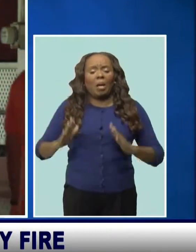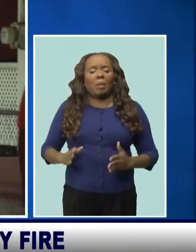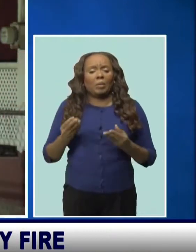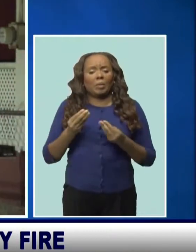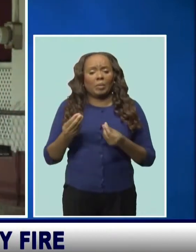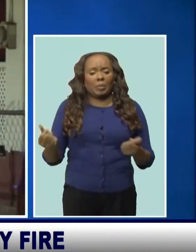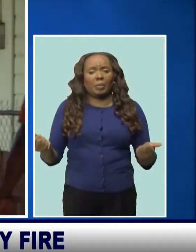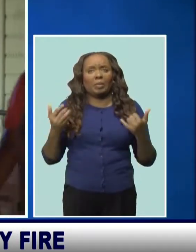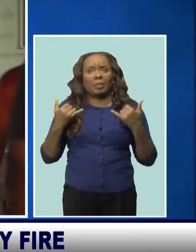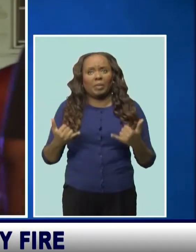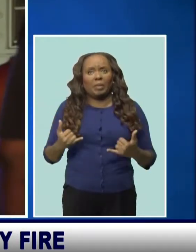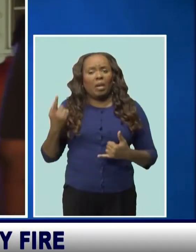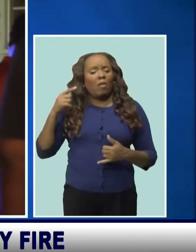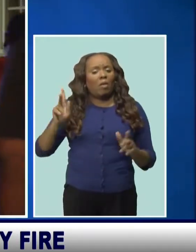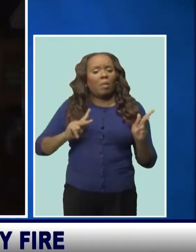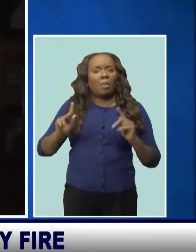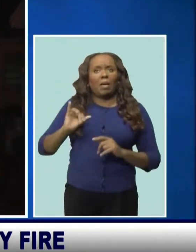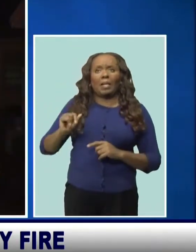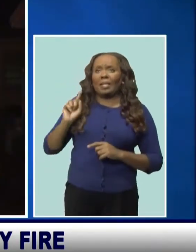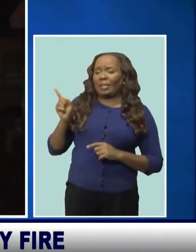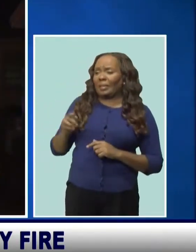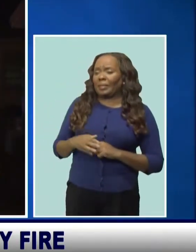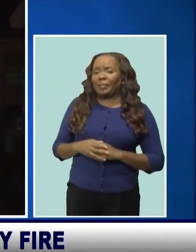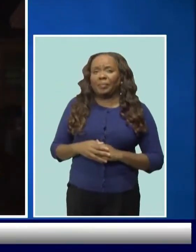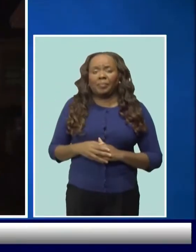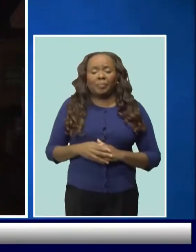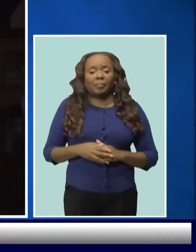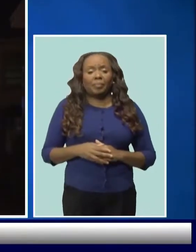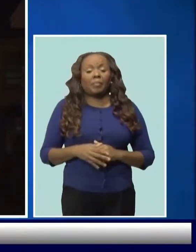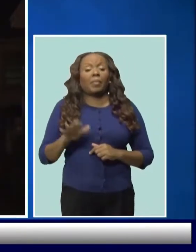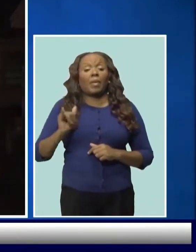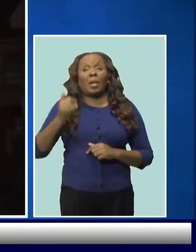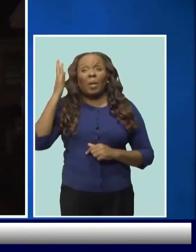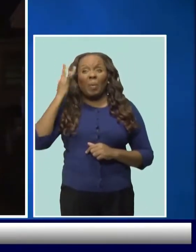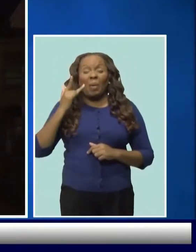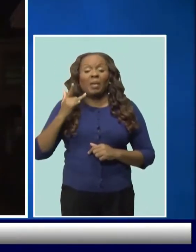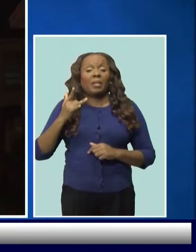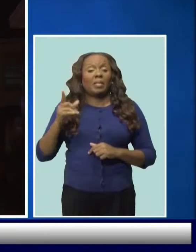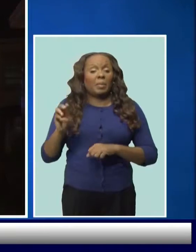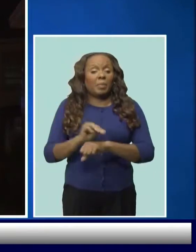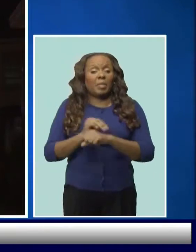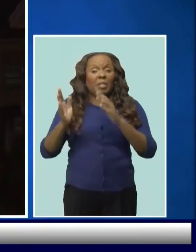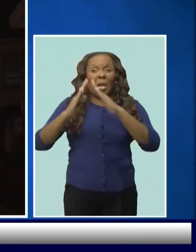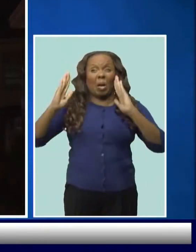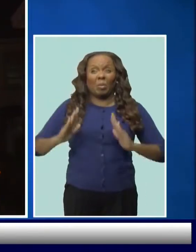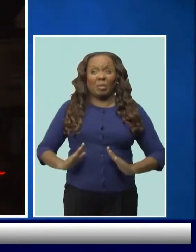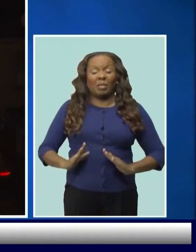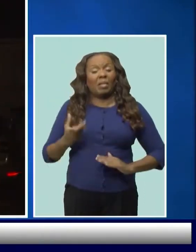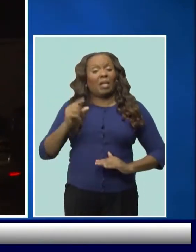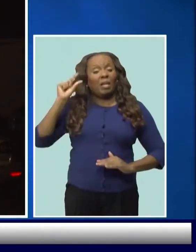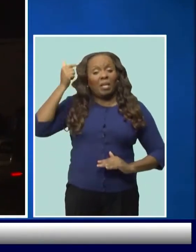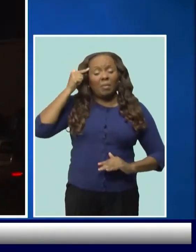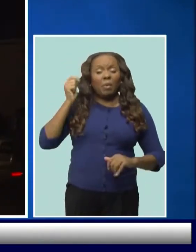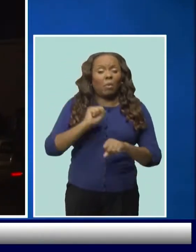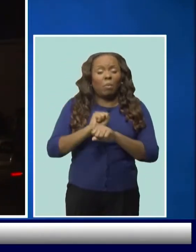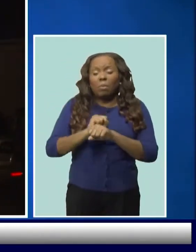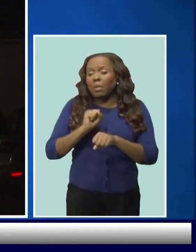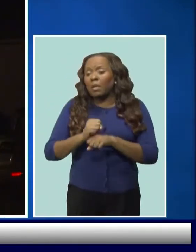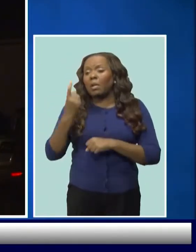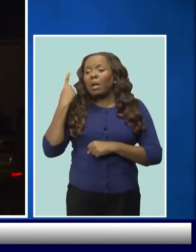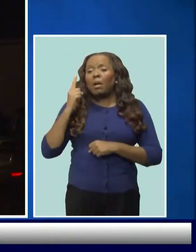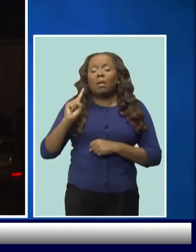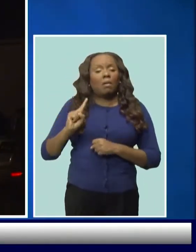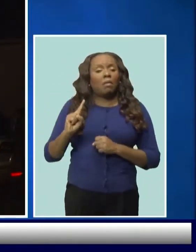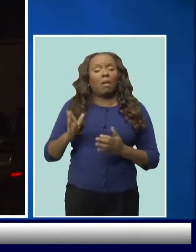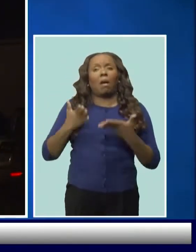these situations. And that is why the Ministry of Housing, Government of Barbados, is working on the housing revolution that we've spoken